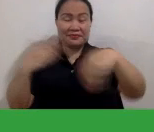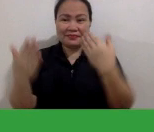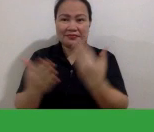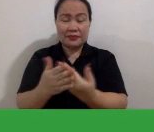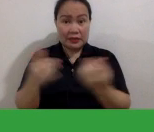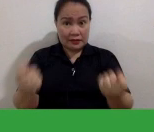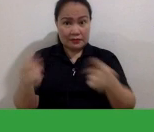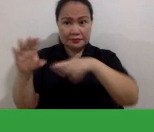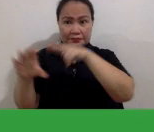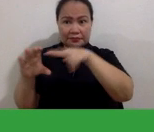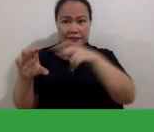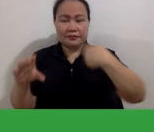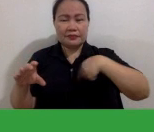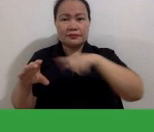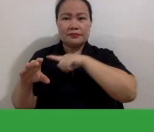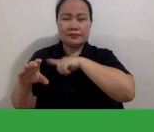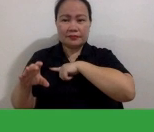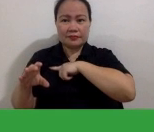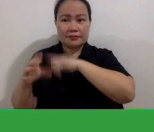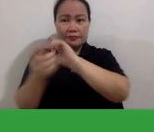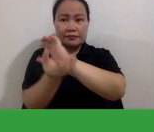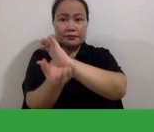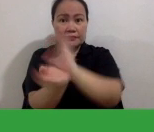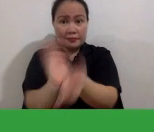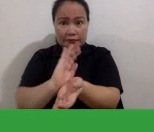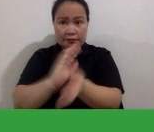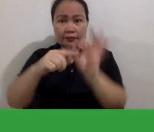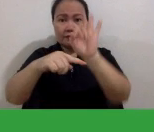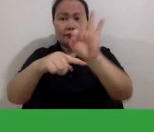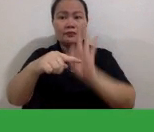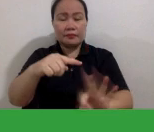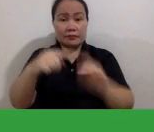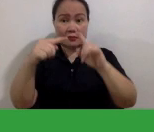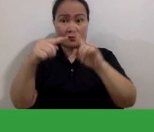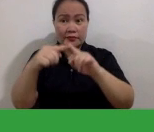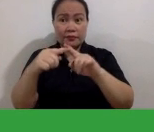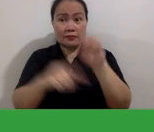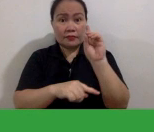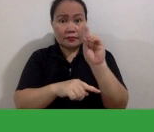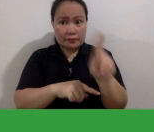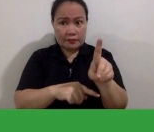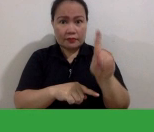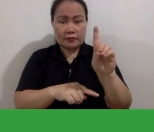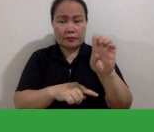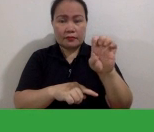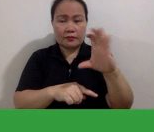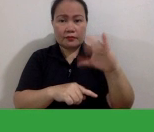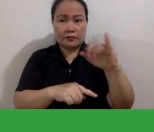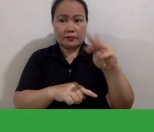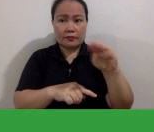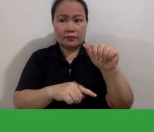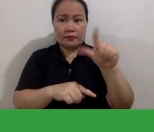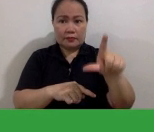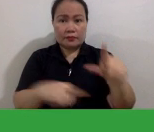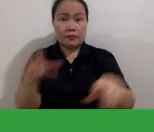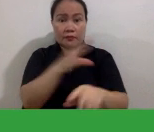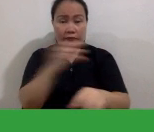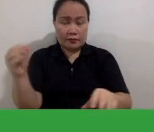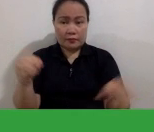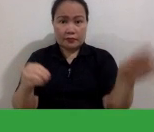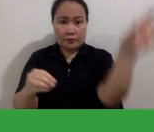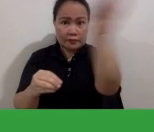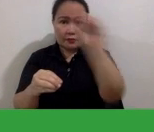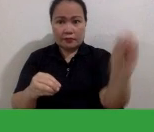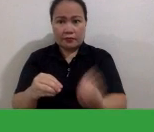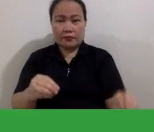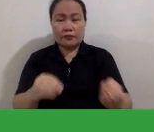Hi mga kawaw math! In this video, we will convert fractions to decimal form and percent form. So what